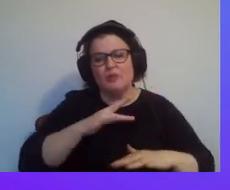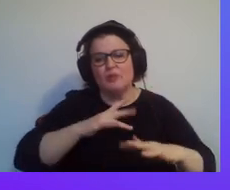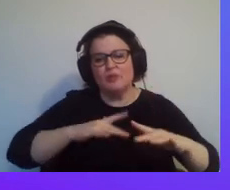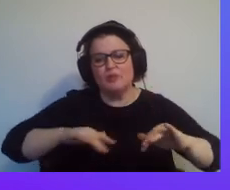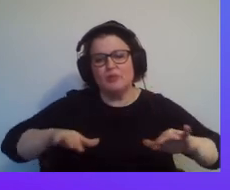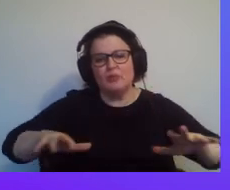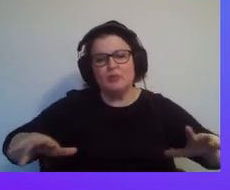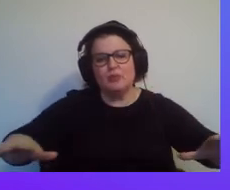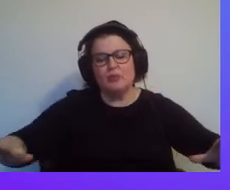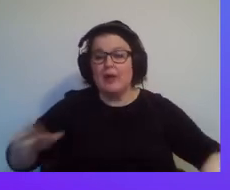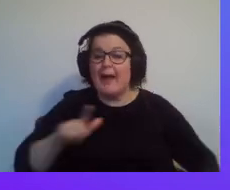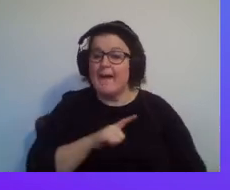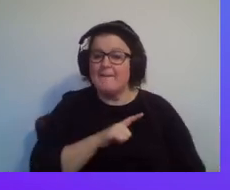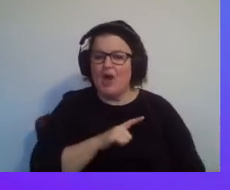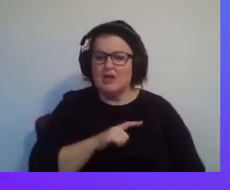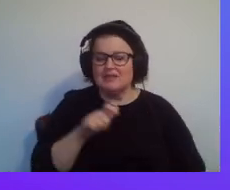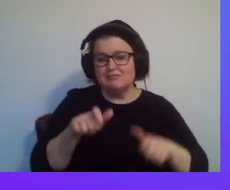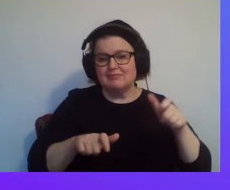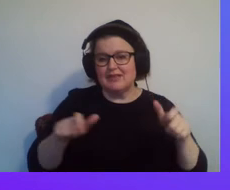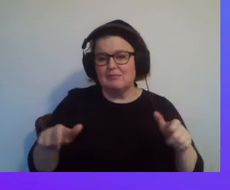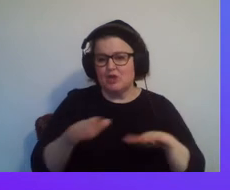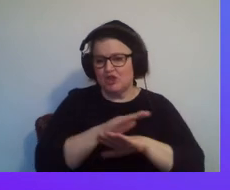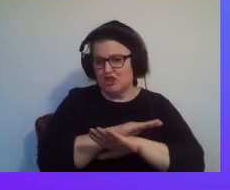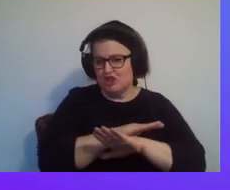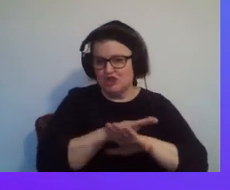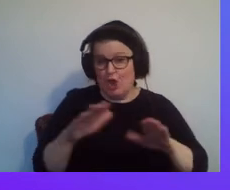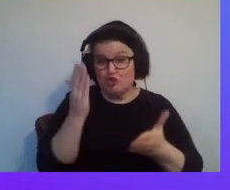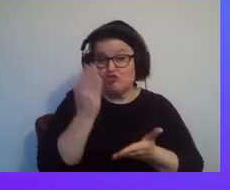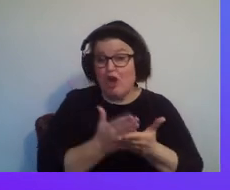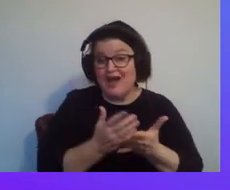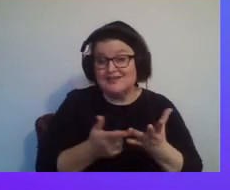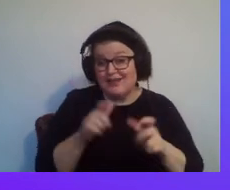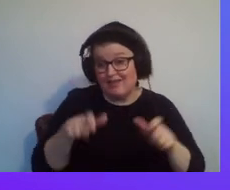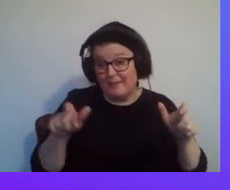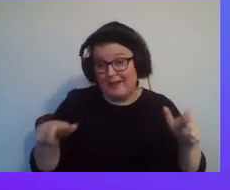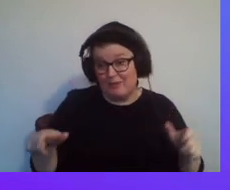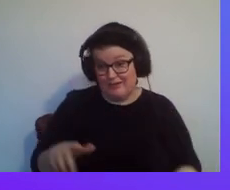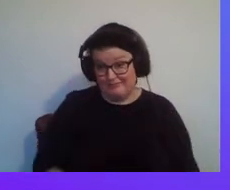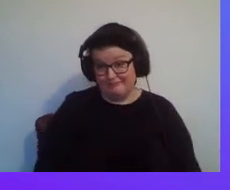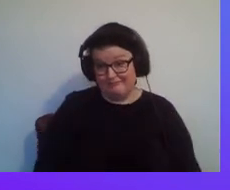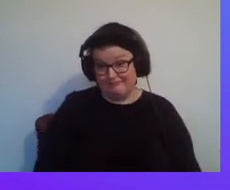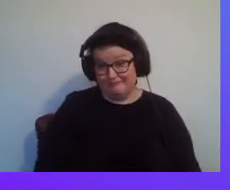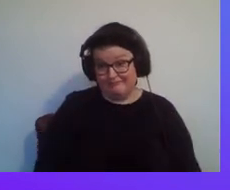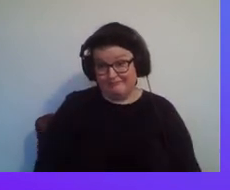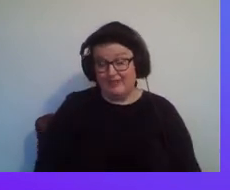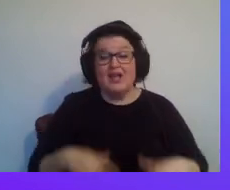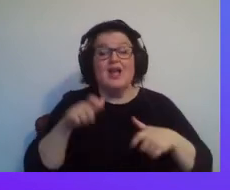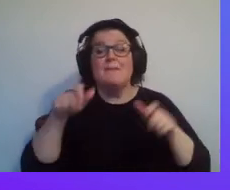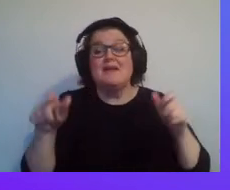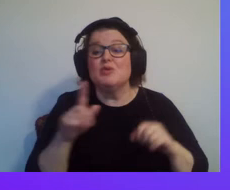you know, there's a saying that you can't disprove a negative. And that's the problem, really, that, you